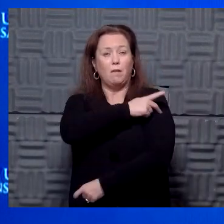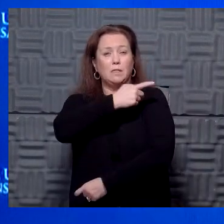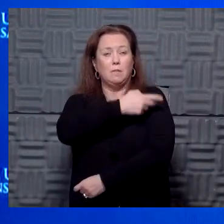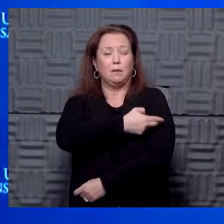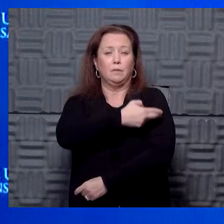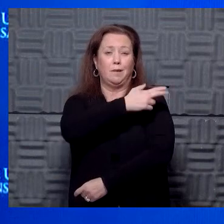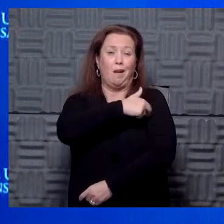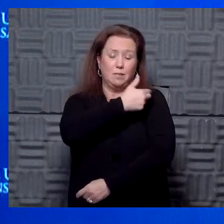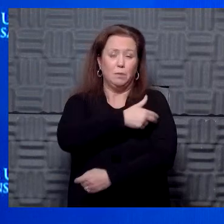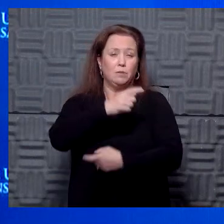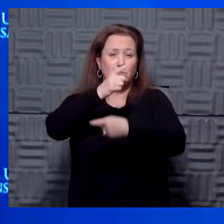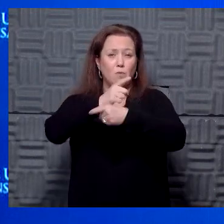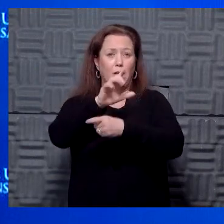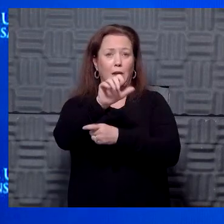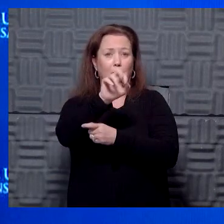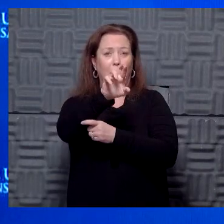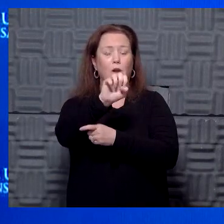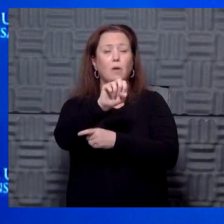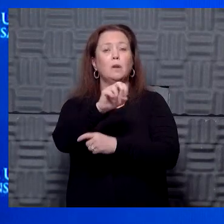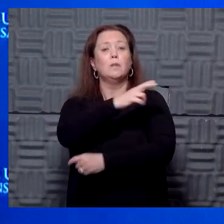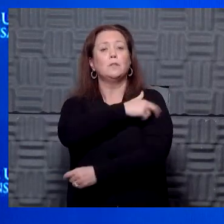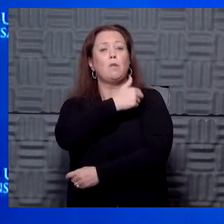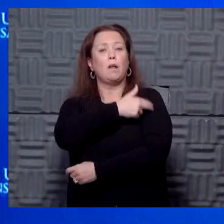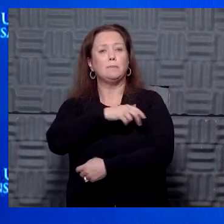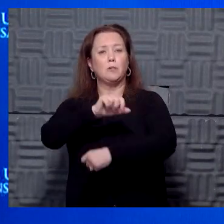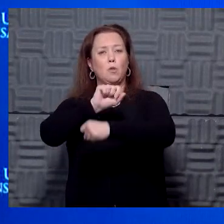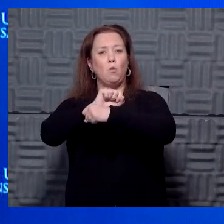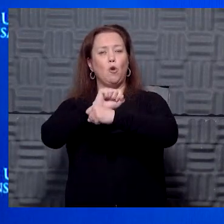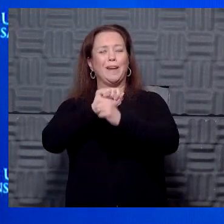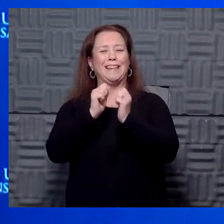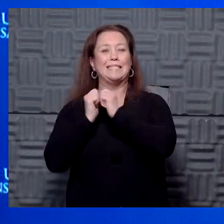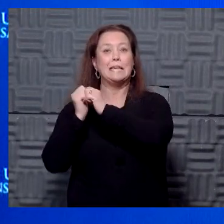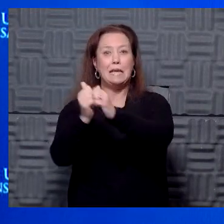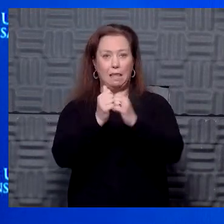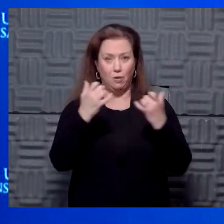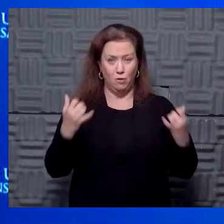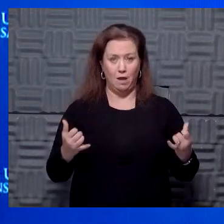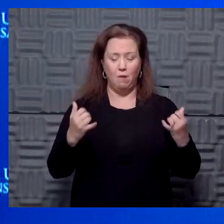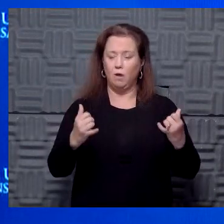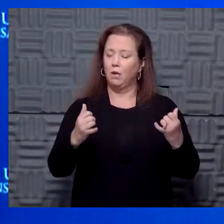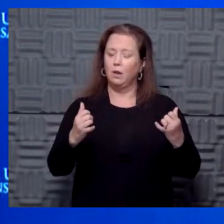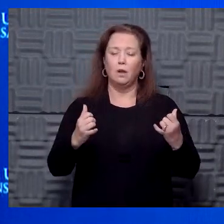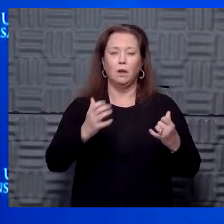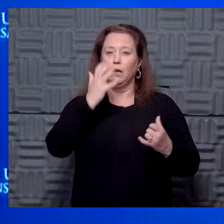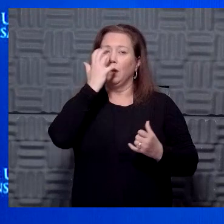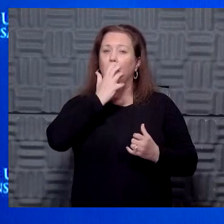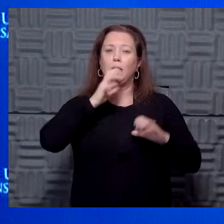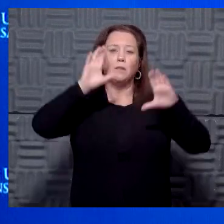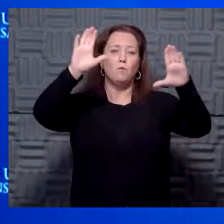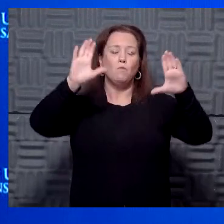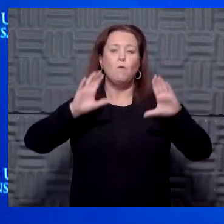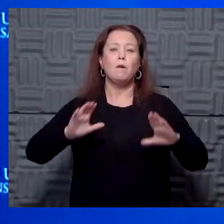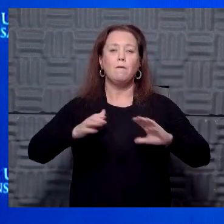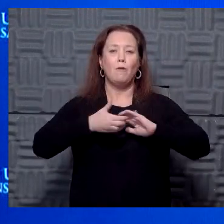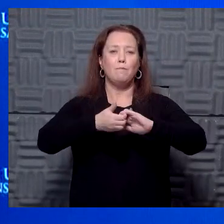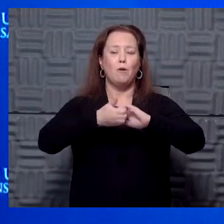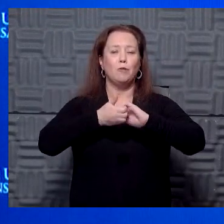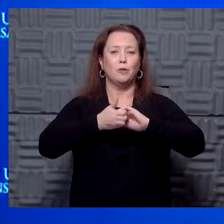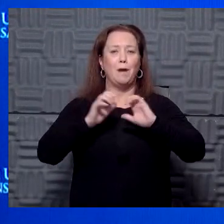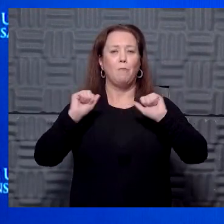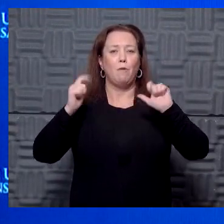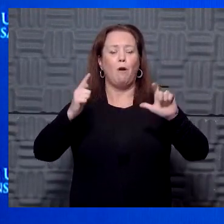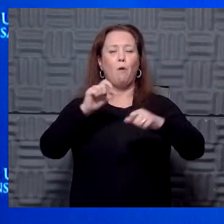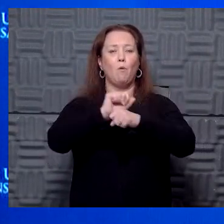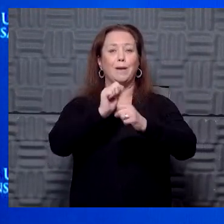So the hospitals are working together to see that that happens, and I think that that's a really great sign of how people are working together to